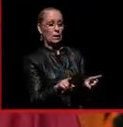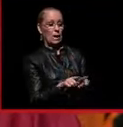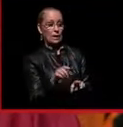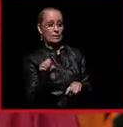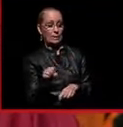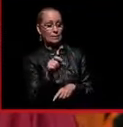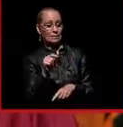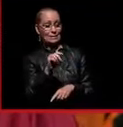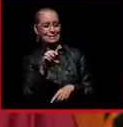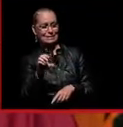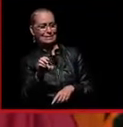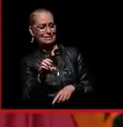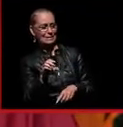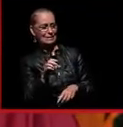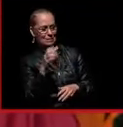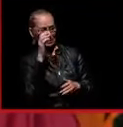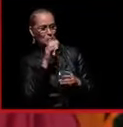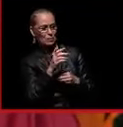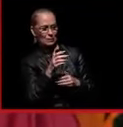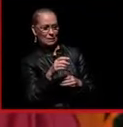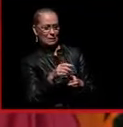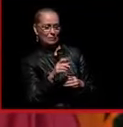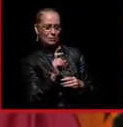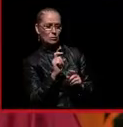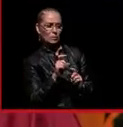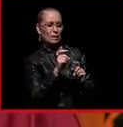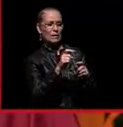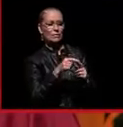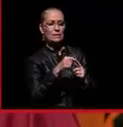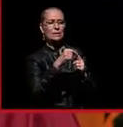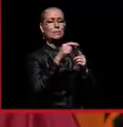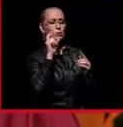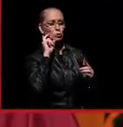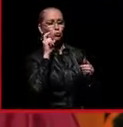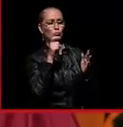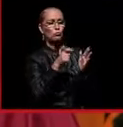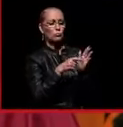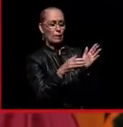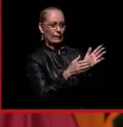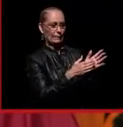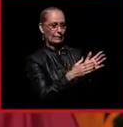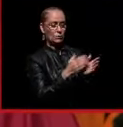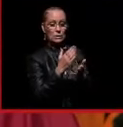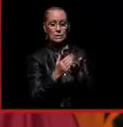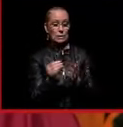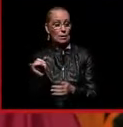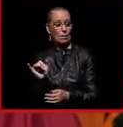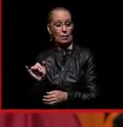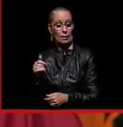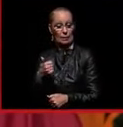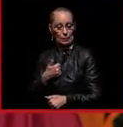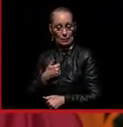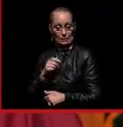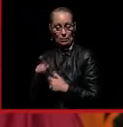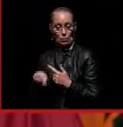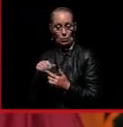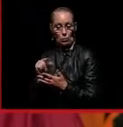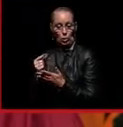merits special recognition. Some, like myself, when you graduate, you know, may go